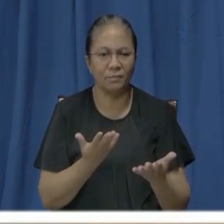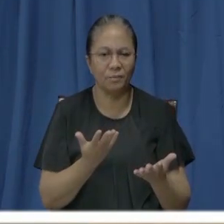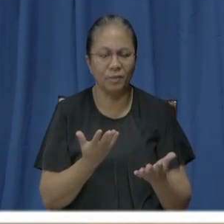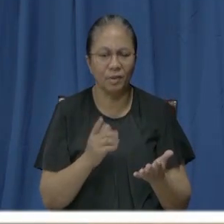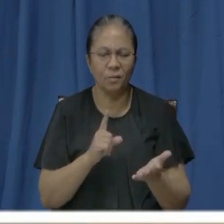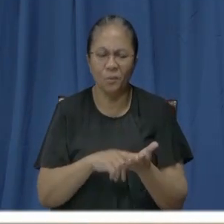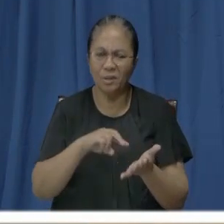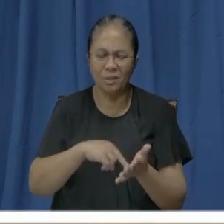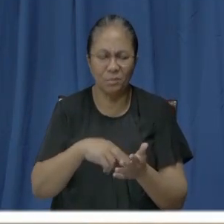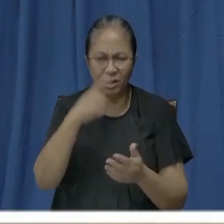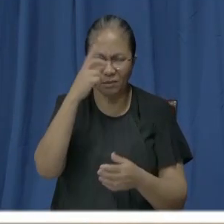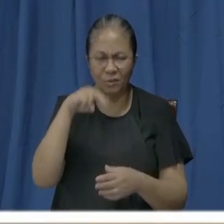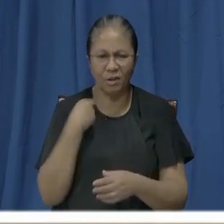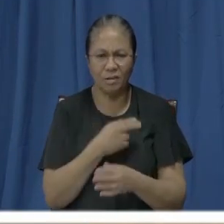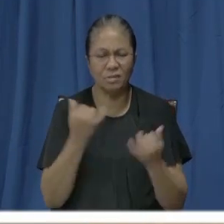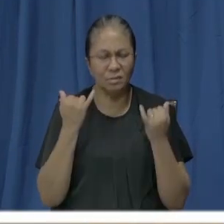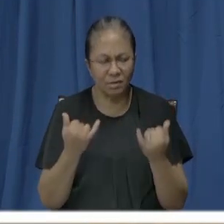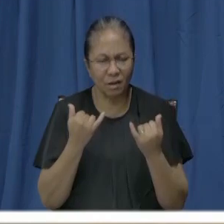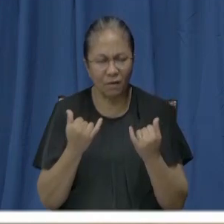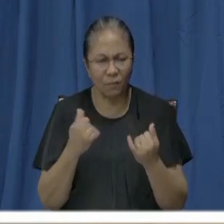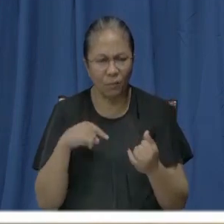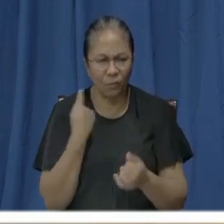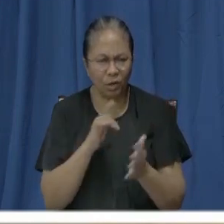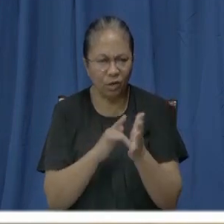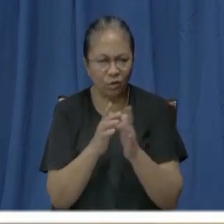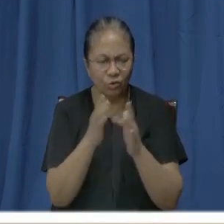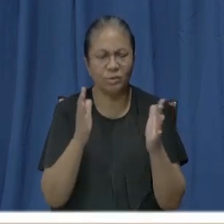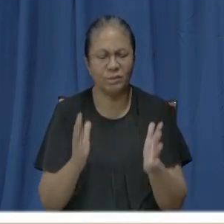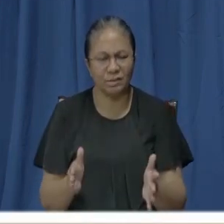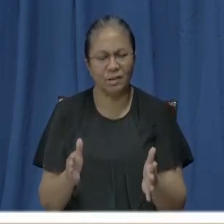mercy? You see,